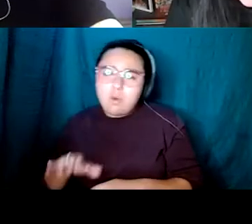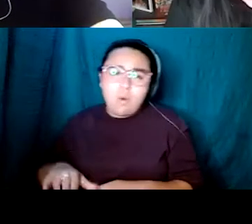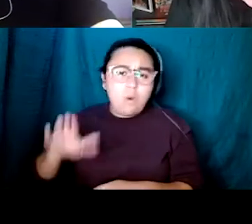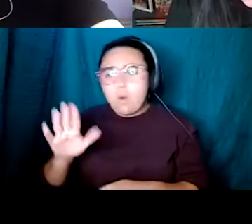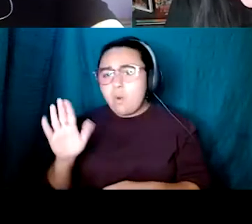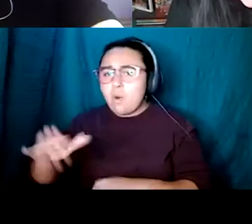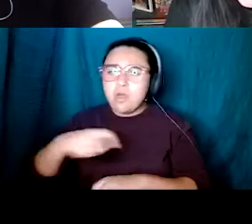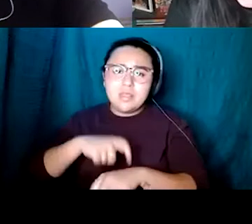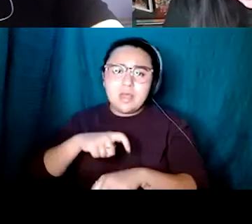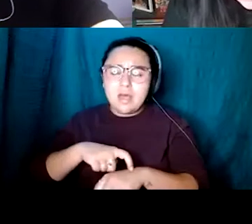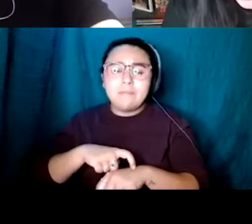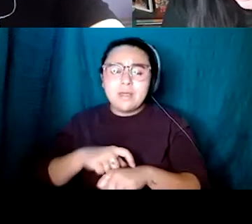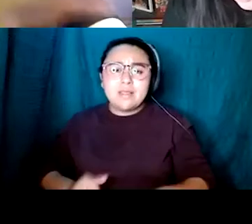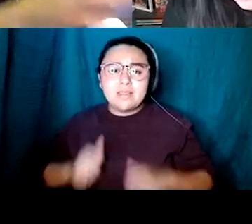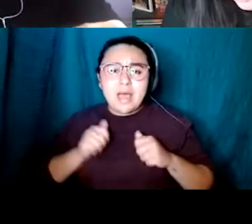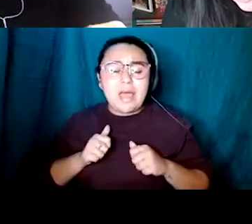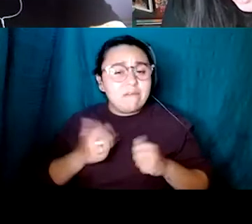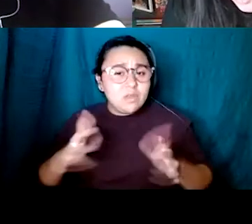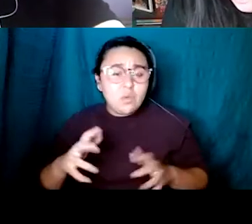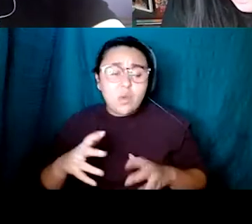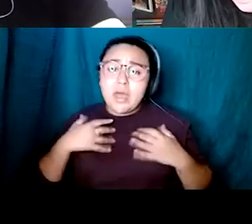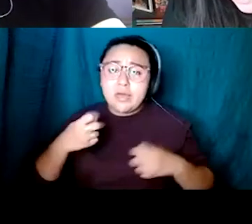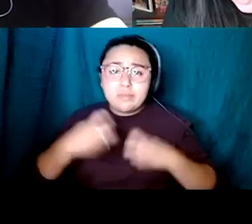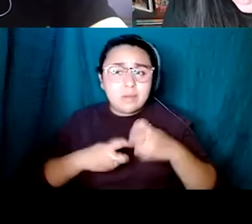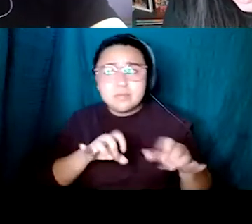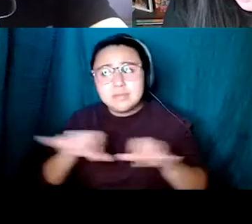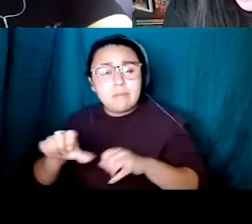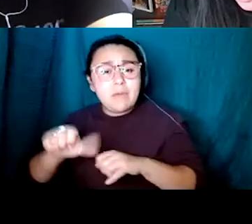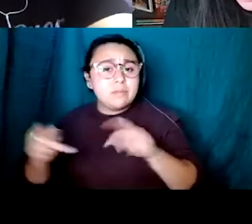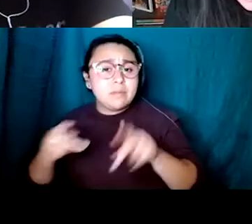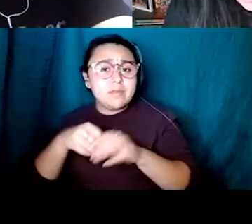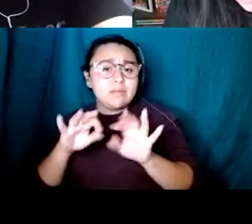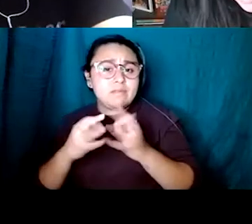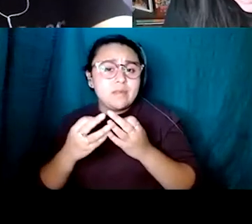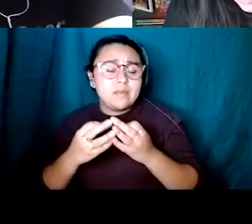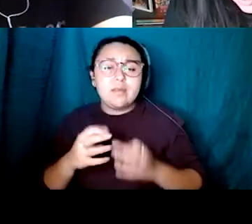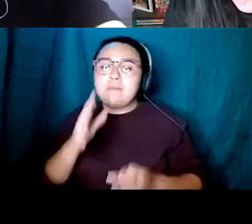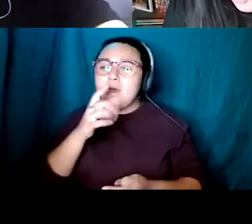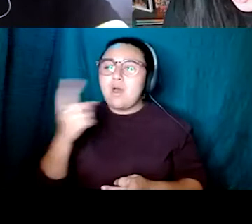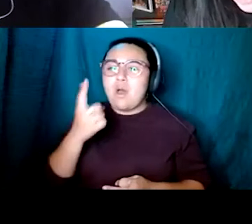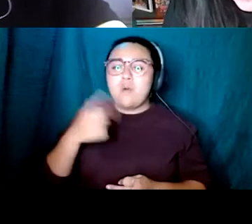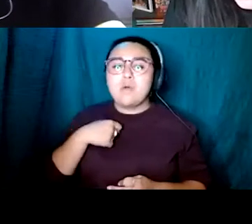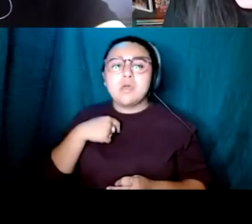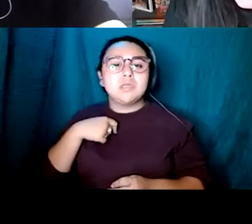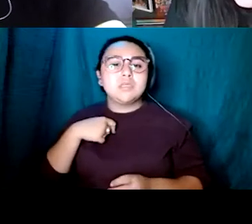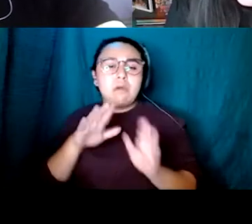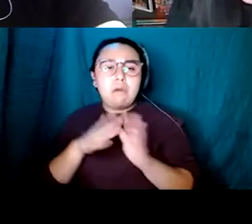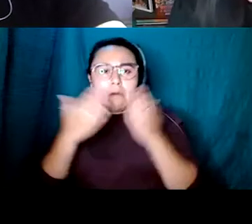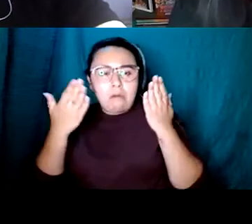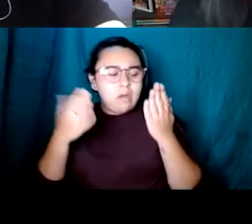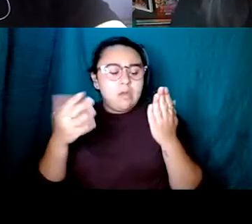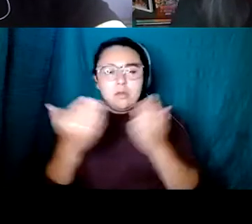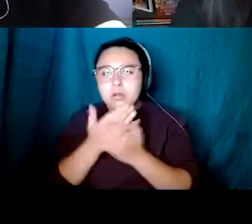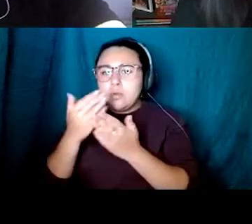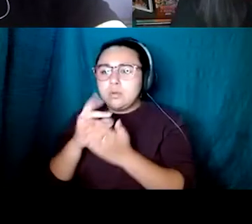don't want to wind up having all these health problems like those we have in the family. My mother always had her nose in a new diet book or magazine, humming and